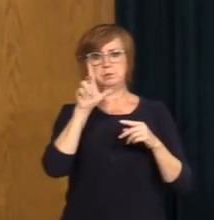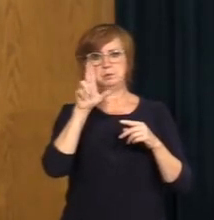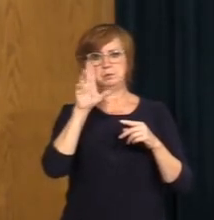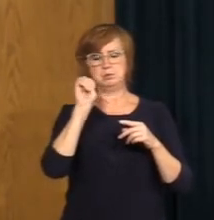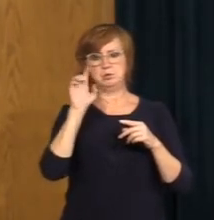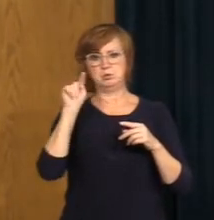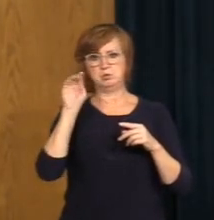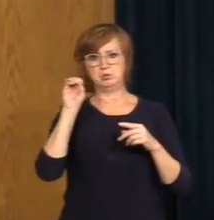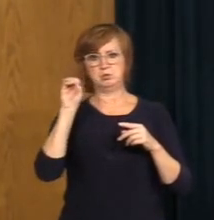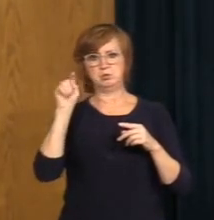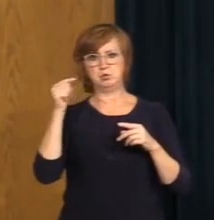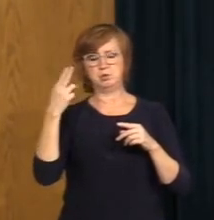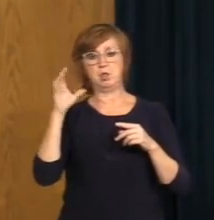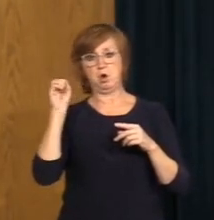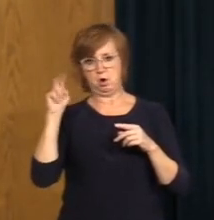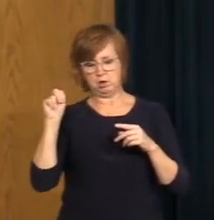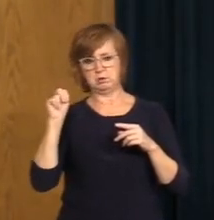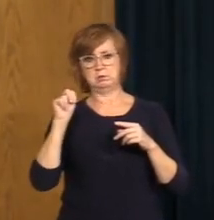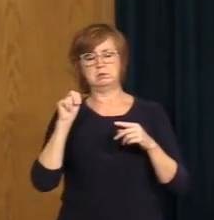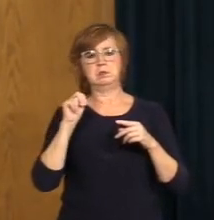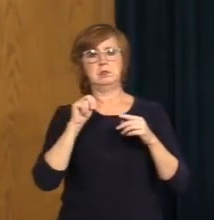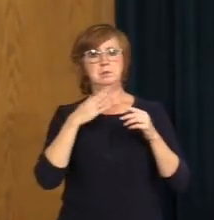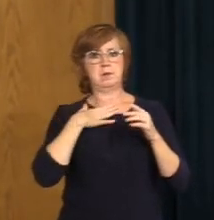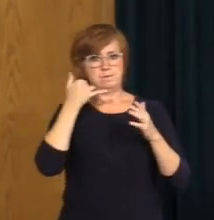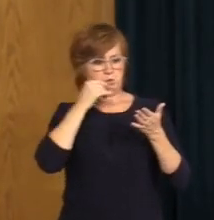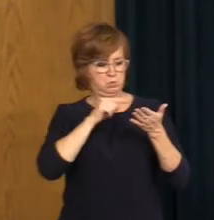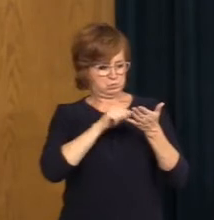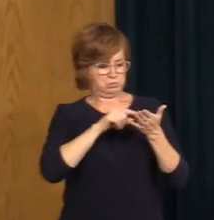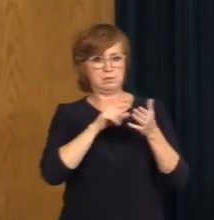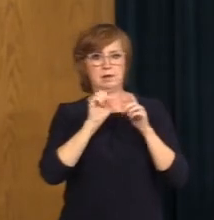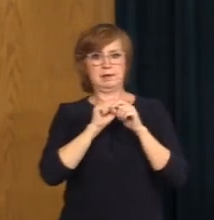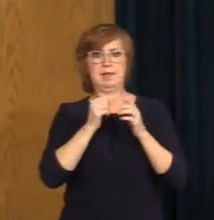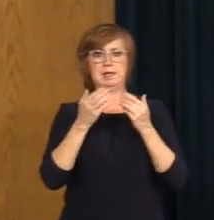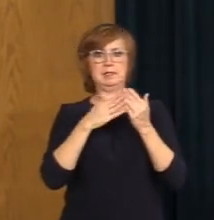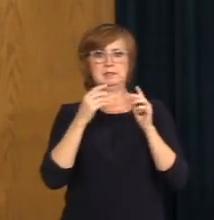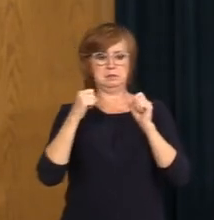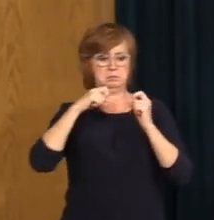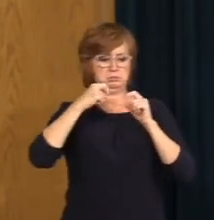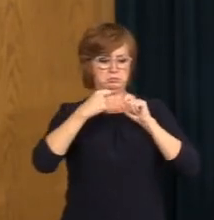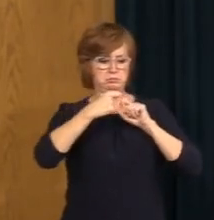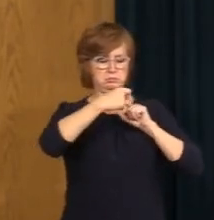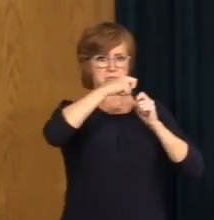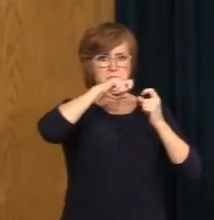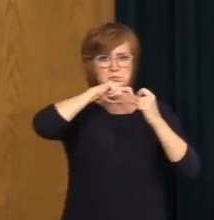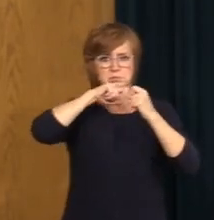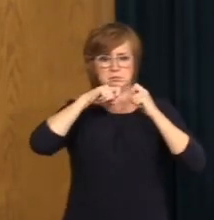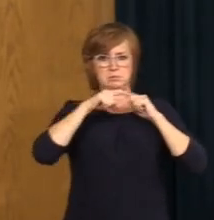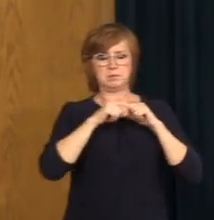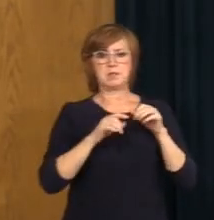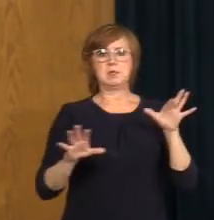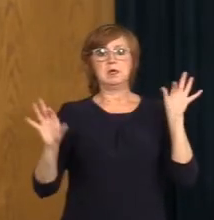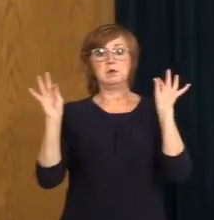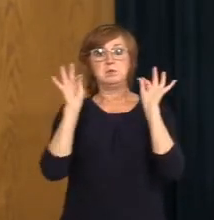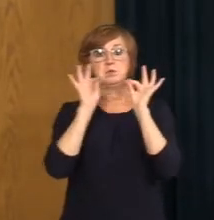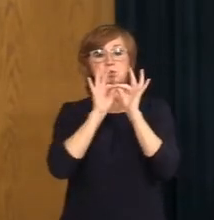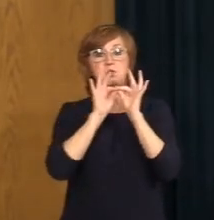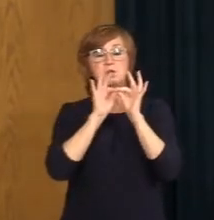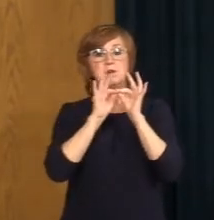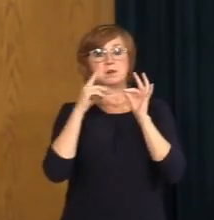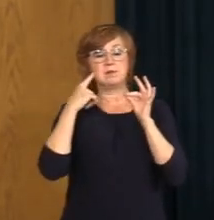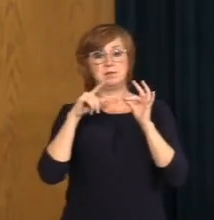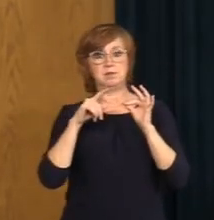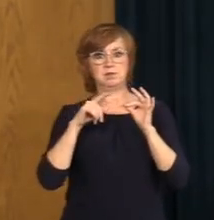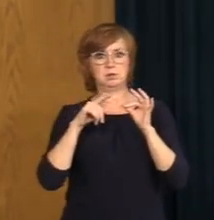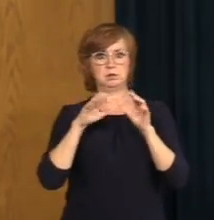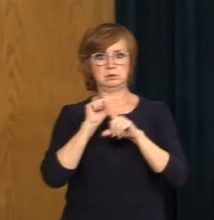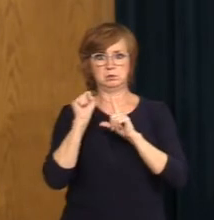and contacts is essential to break chains of transmission. But this is going to be essential in settings where you don't know who your close contacts